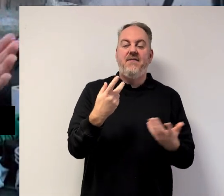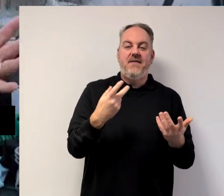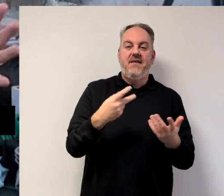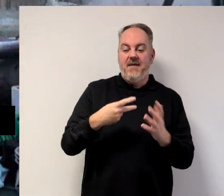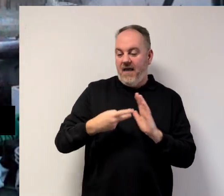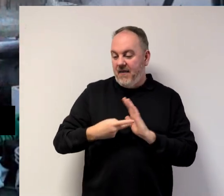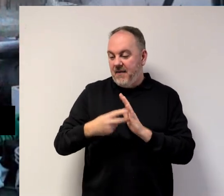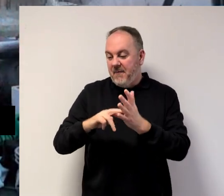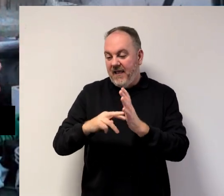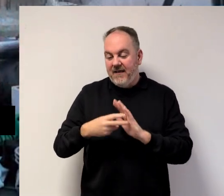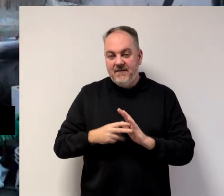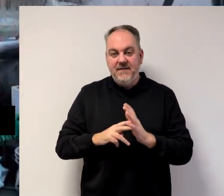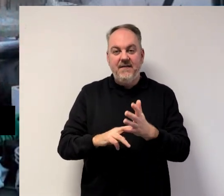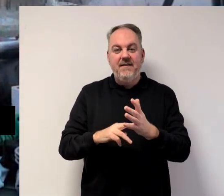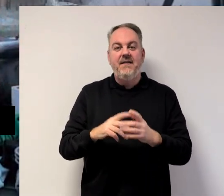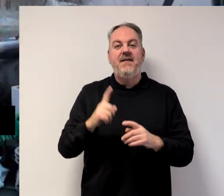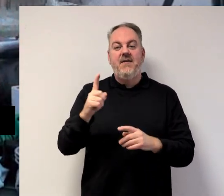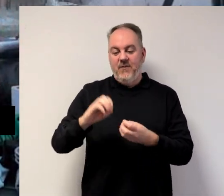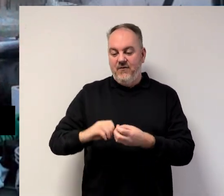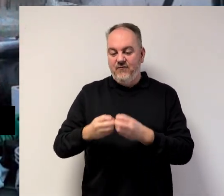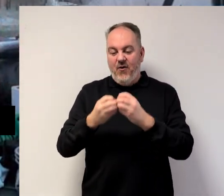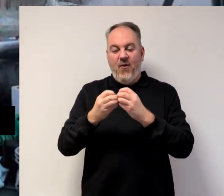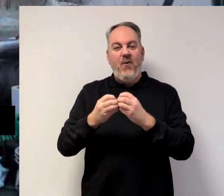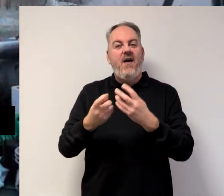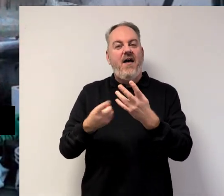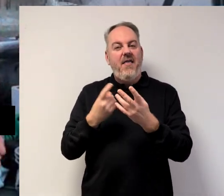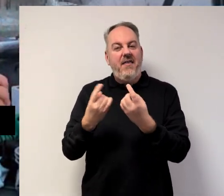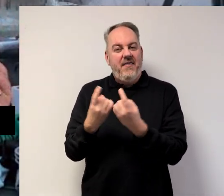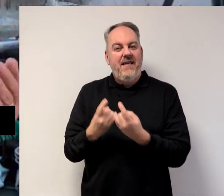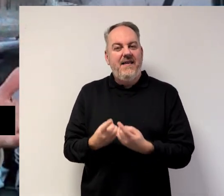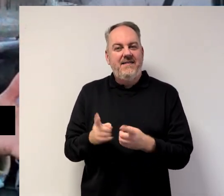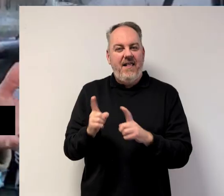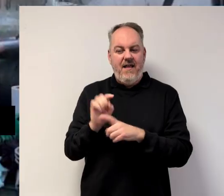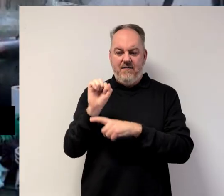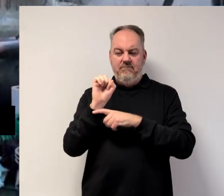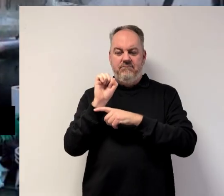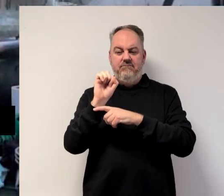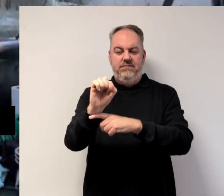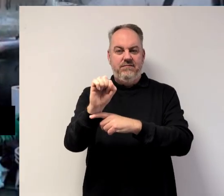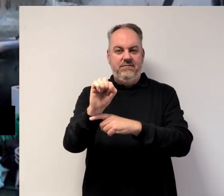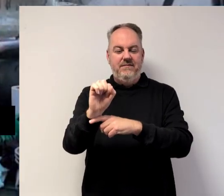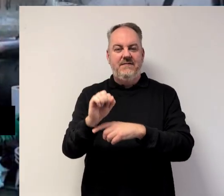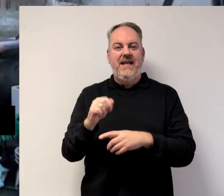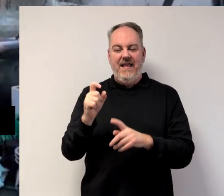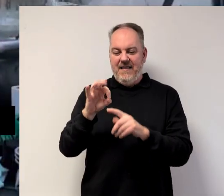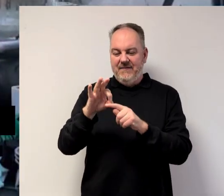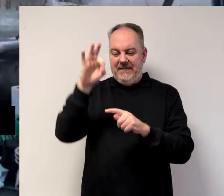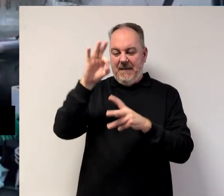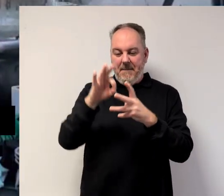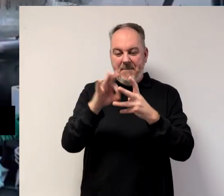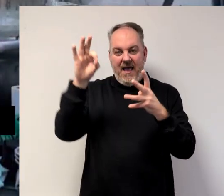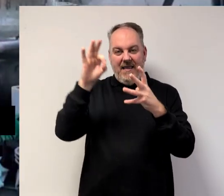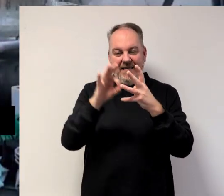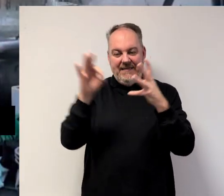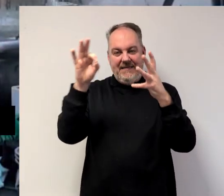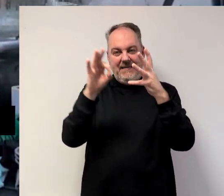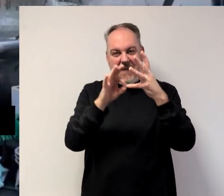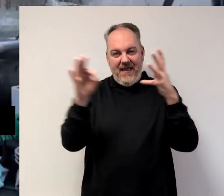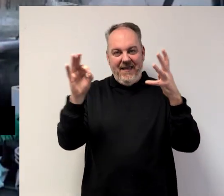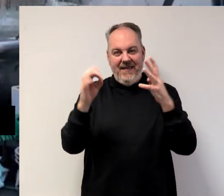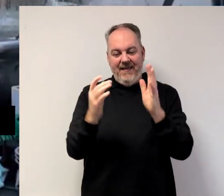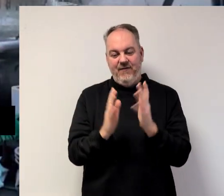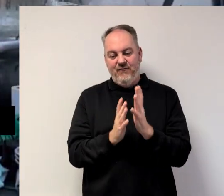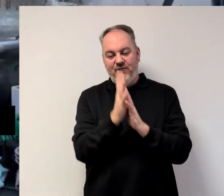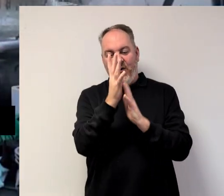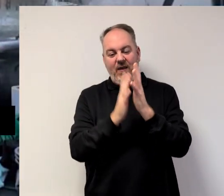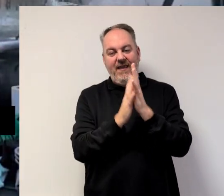wire. All these things are jaggy and thorny, so they keep out undesirables, whether